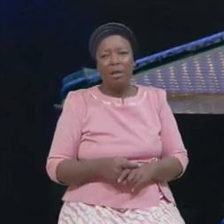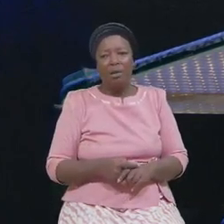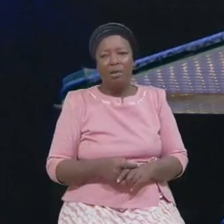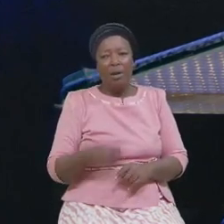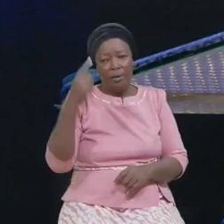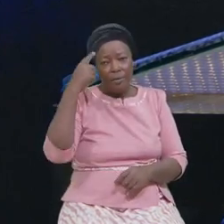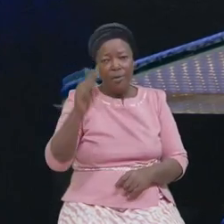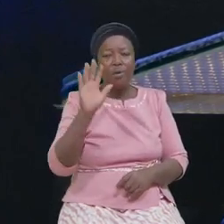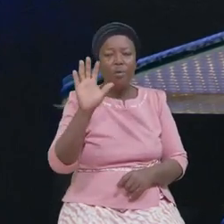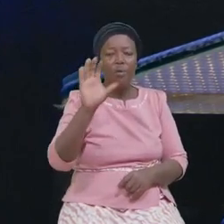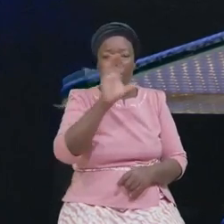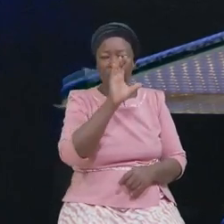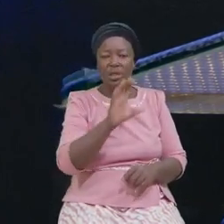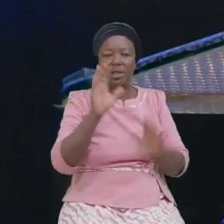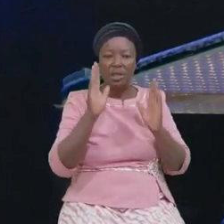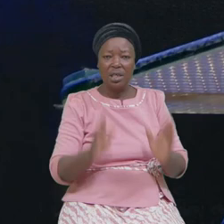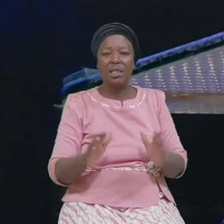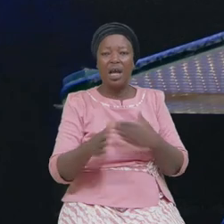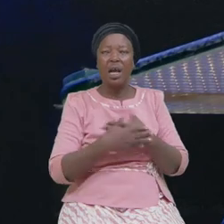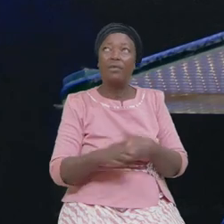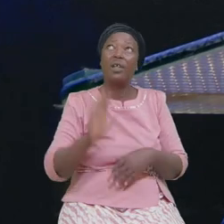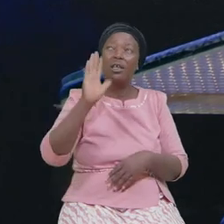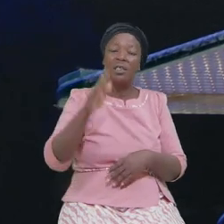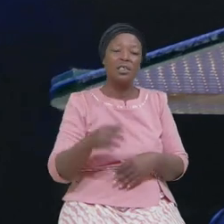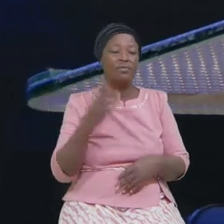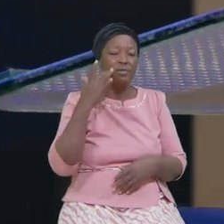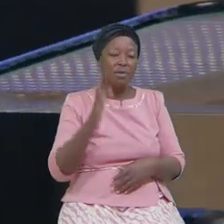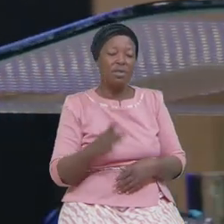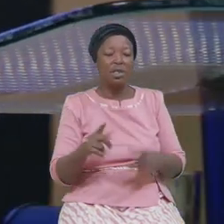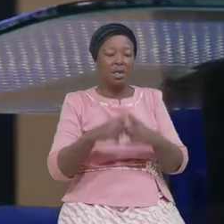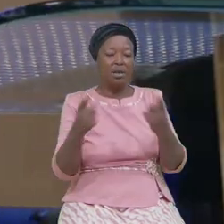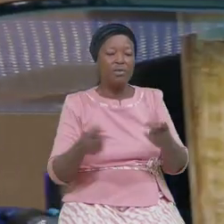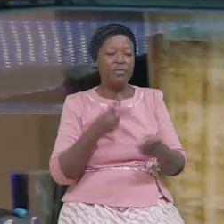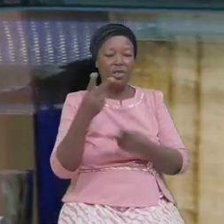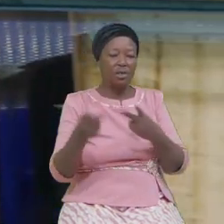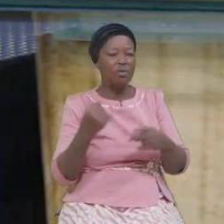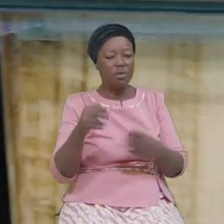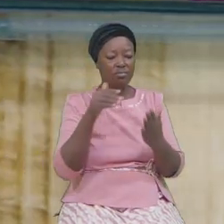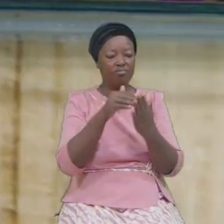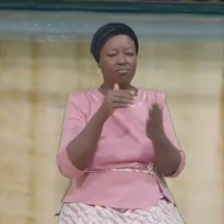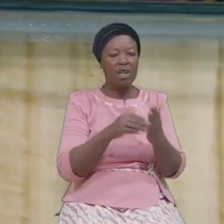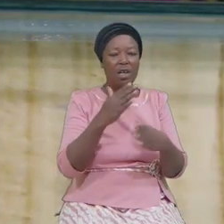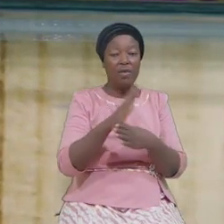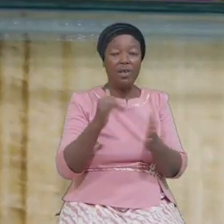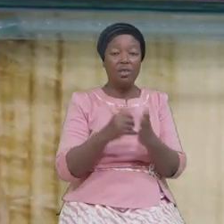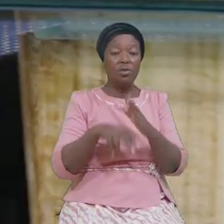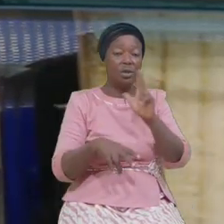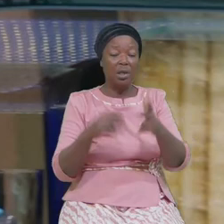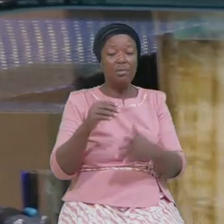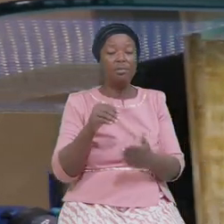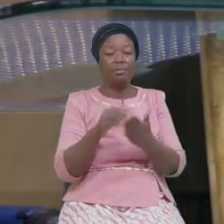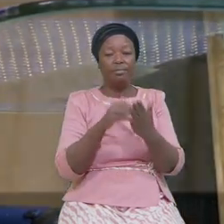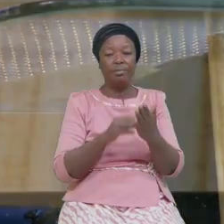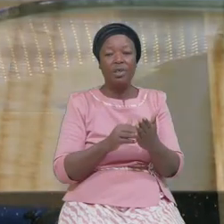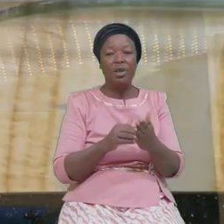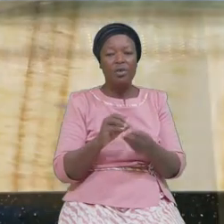his favorable great visitation. We're dividing this into three parts. Number one,